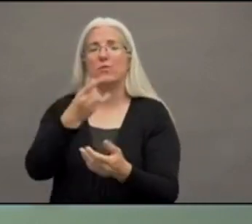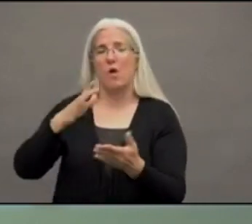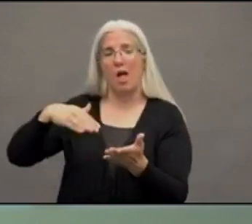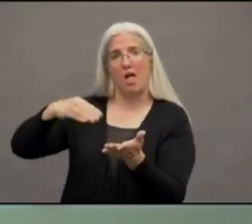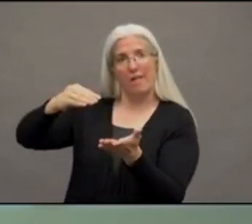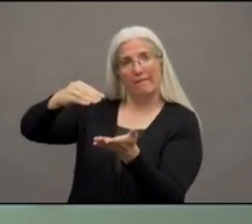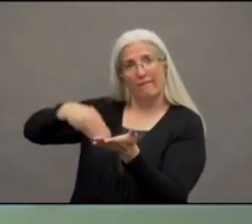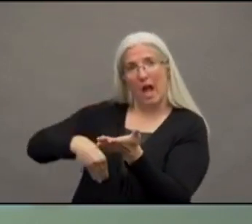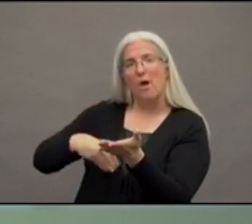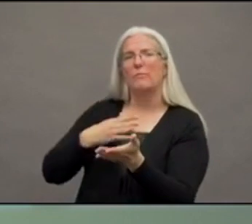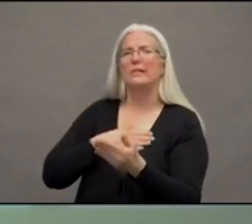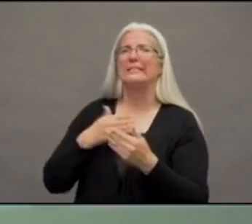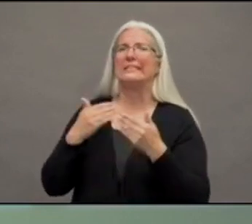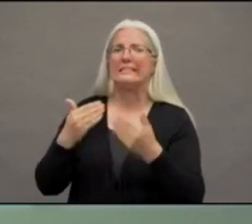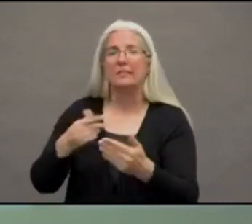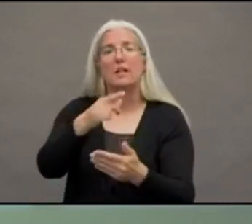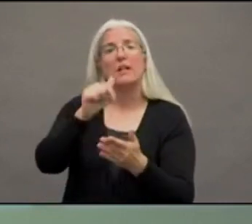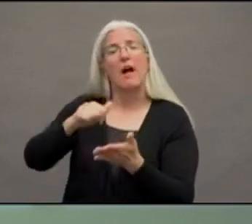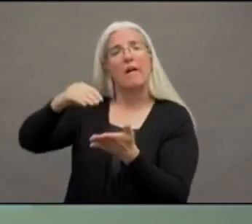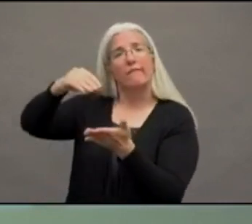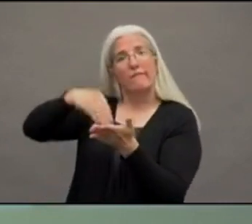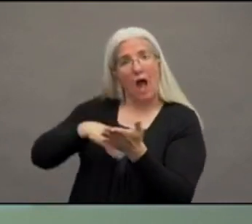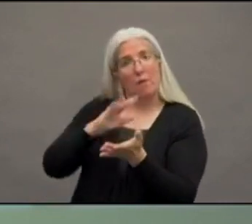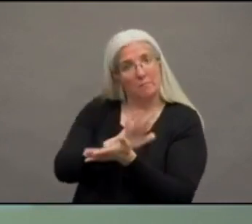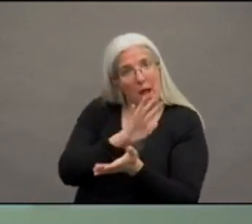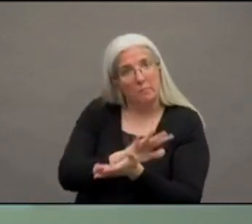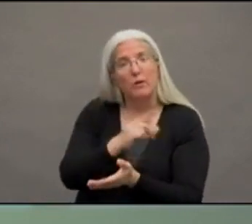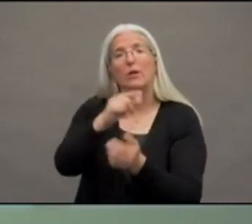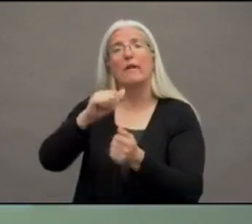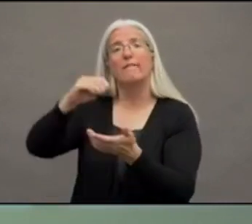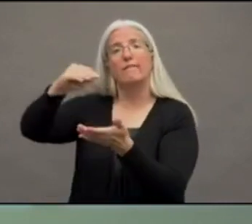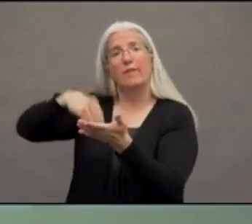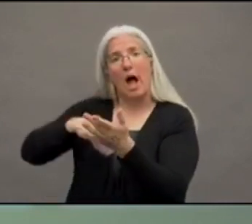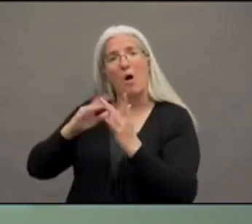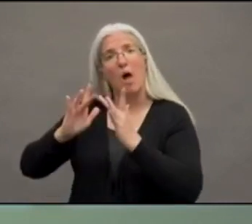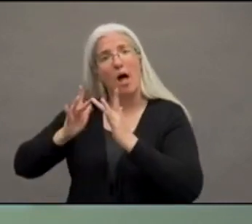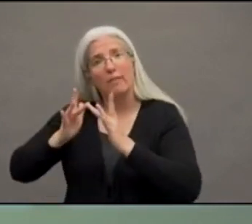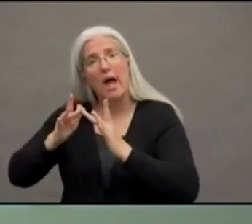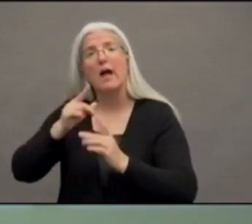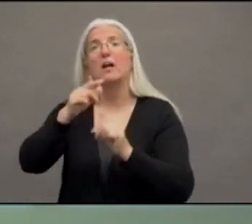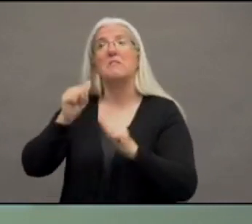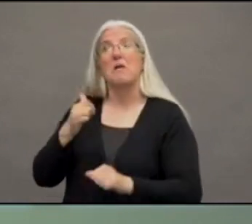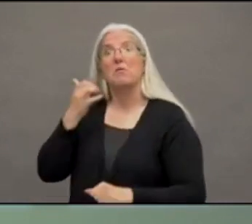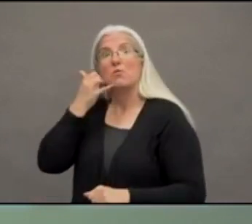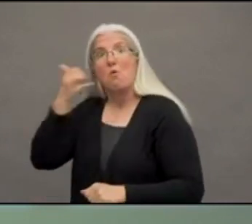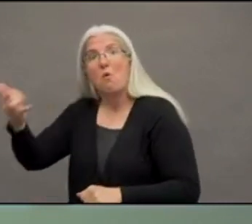it online, over the phone, or by paper form. Online, you can visit